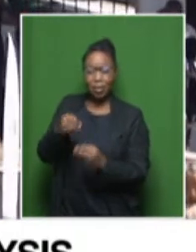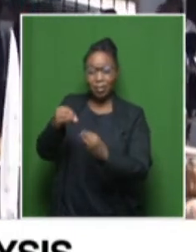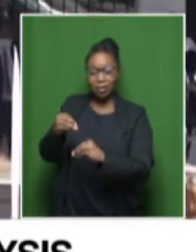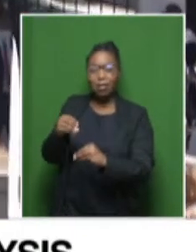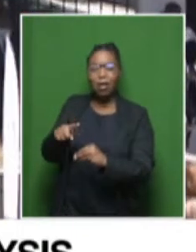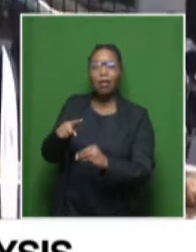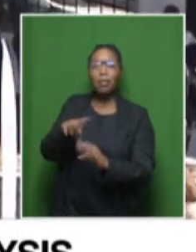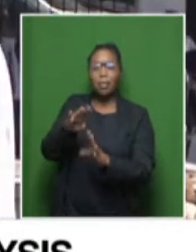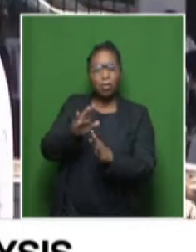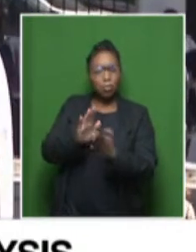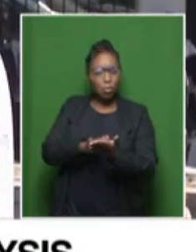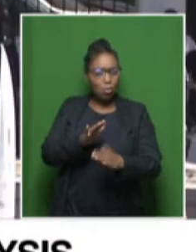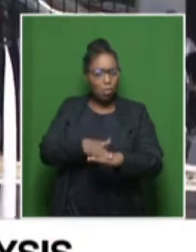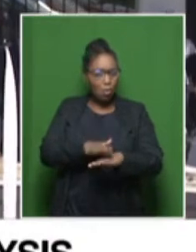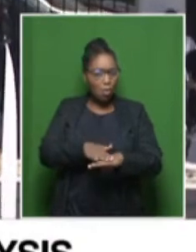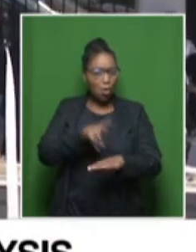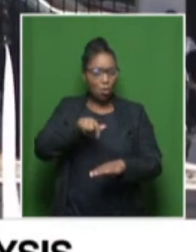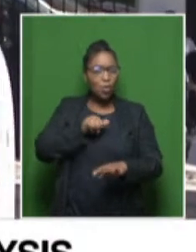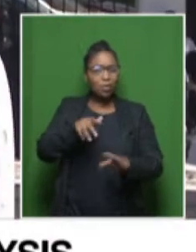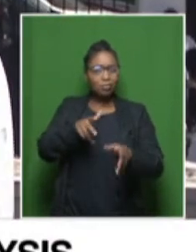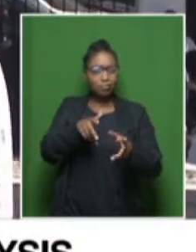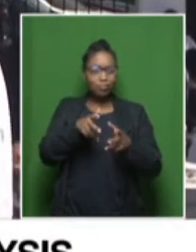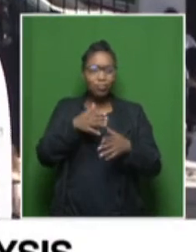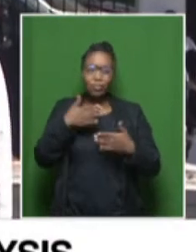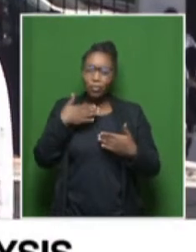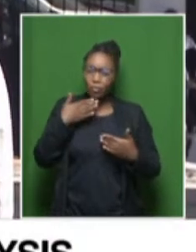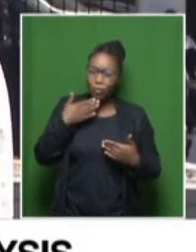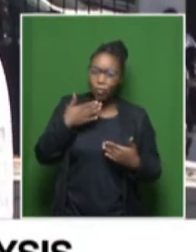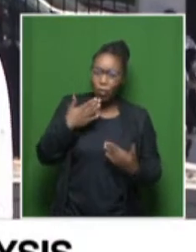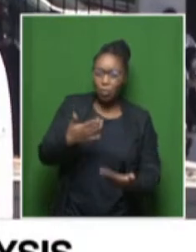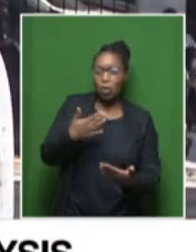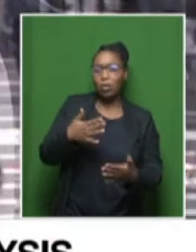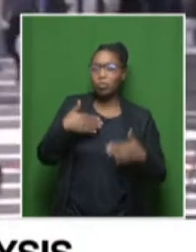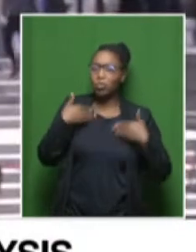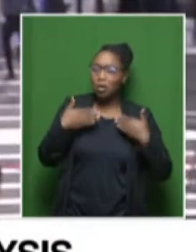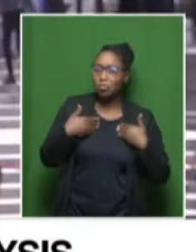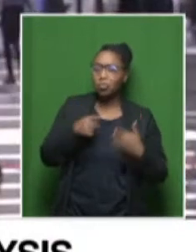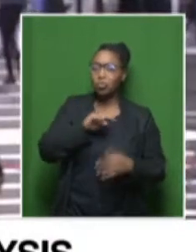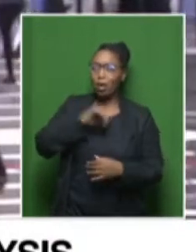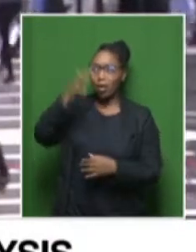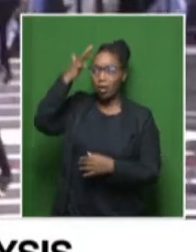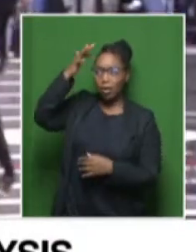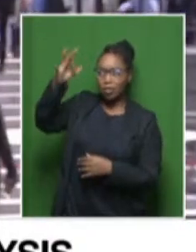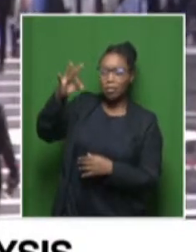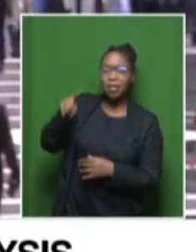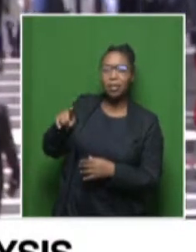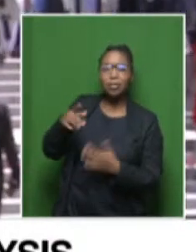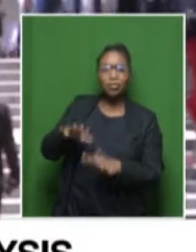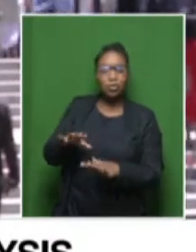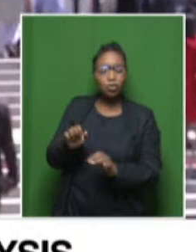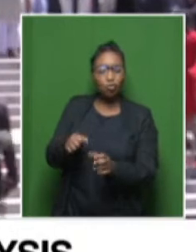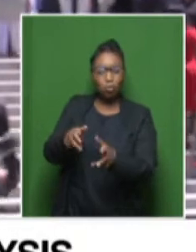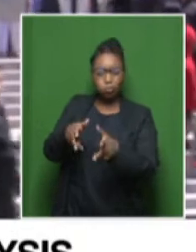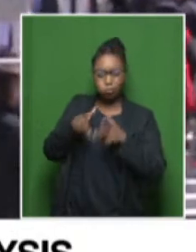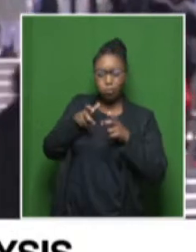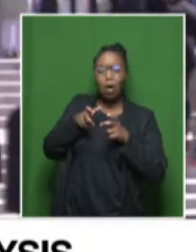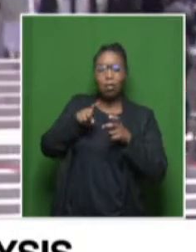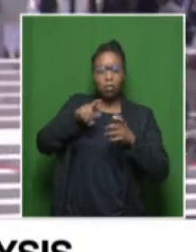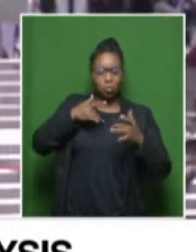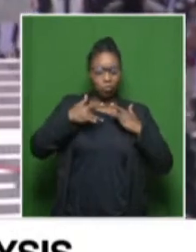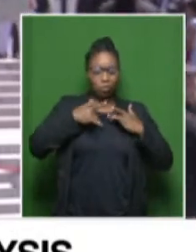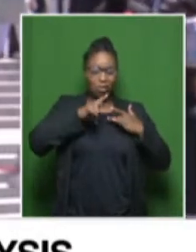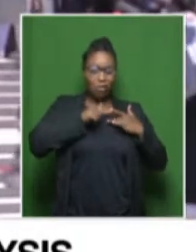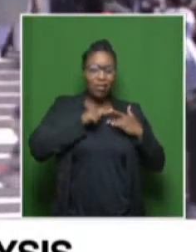encouraged by the fact that the government has heard us and has heard our pleas towards keeping excise at a reasonable level in terms of